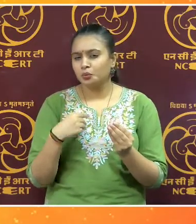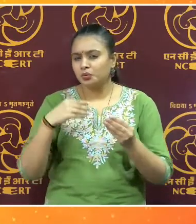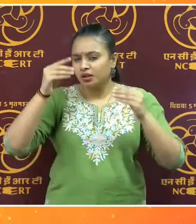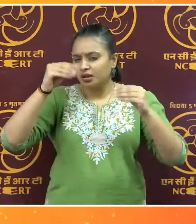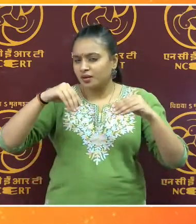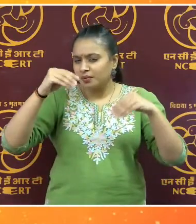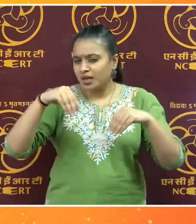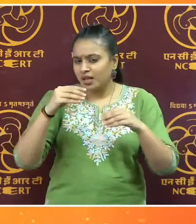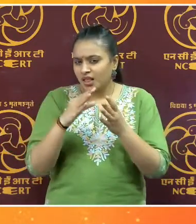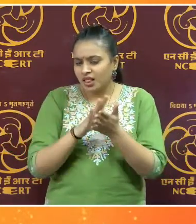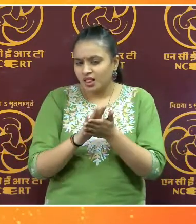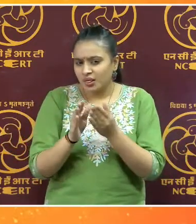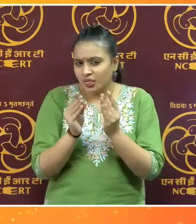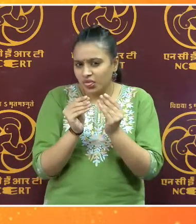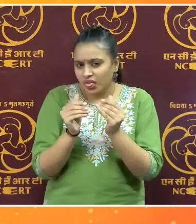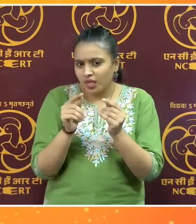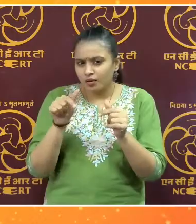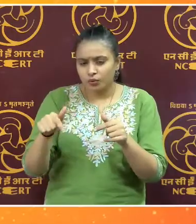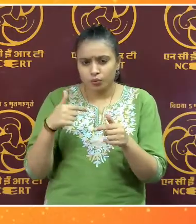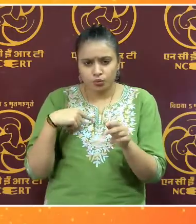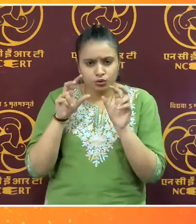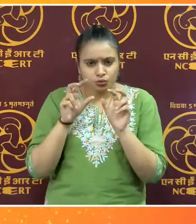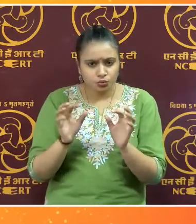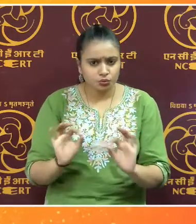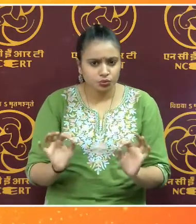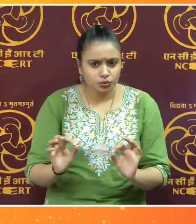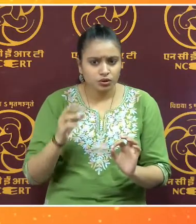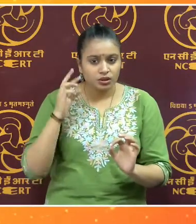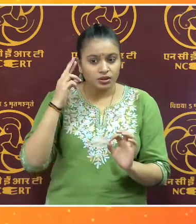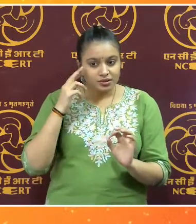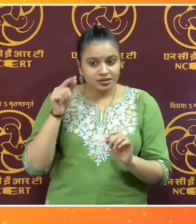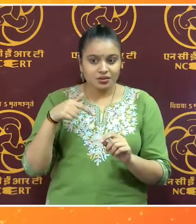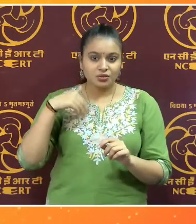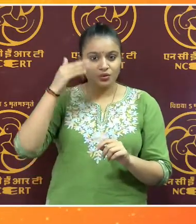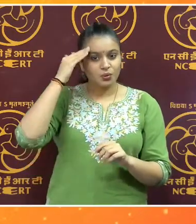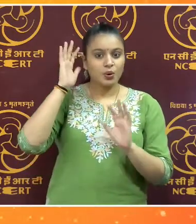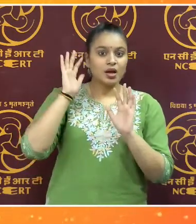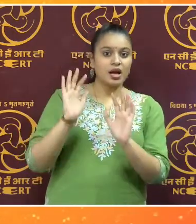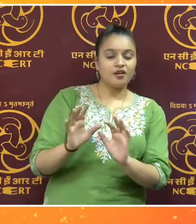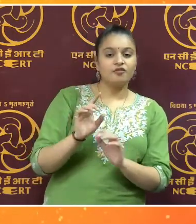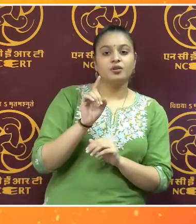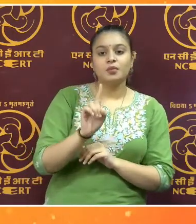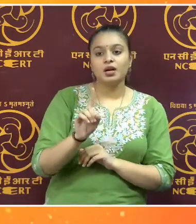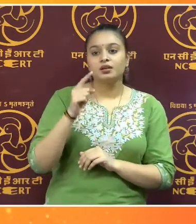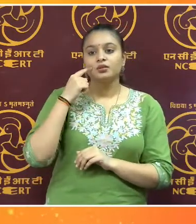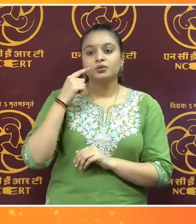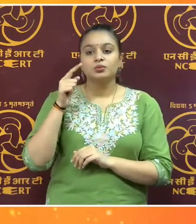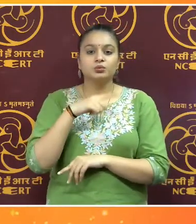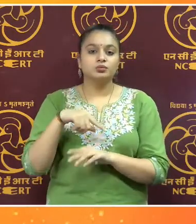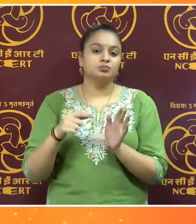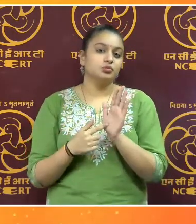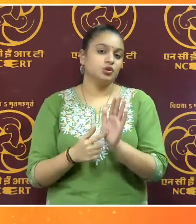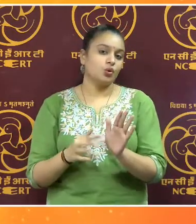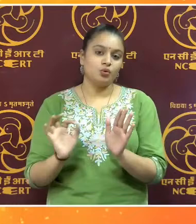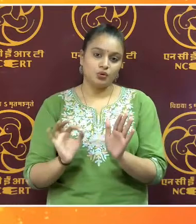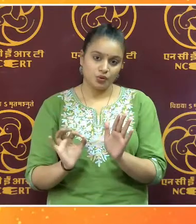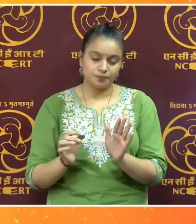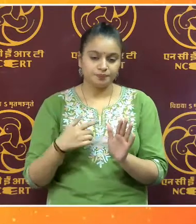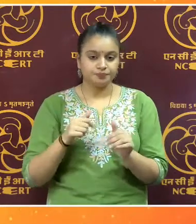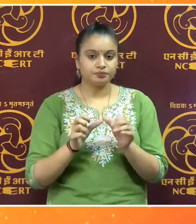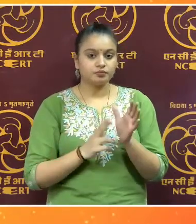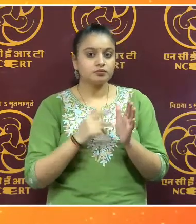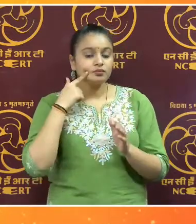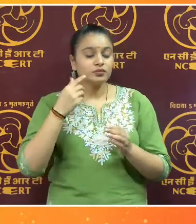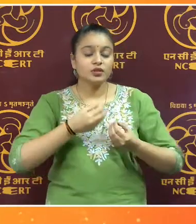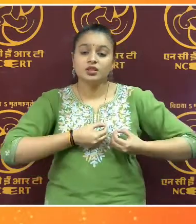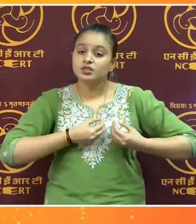rain. How come Mr. Anil doesn't notice that? It means he knows, but neither his lips nor his eyes showed anything. Mr. Anil is such a generous